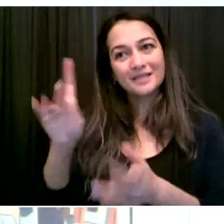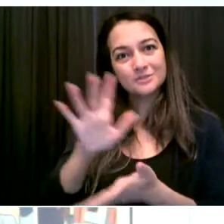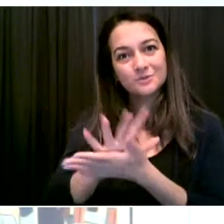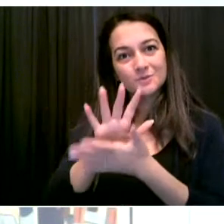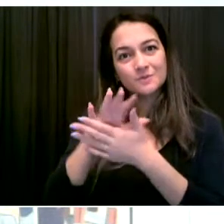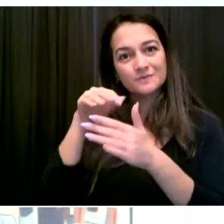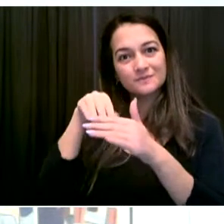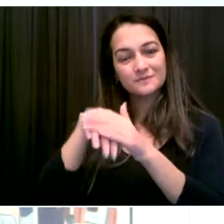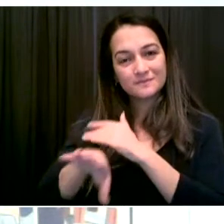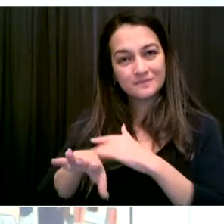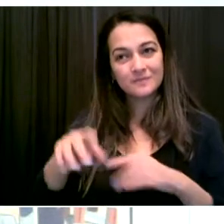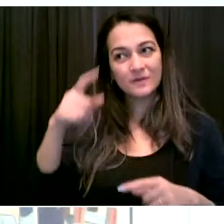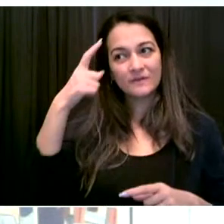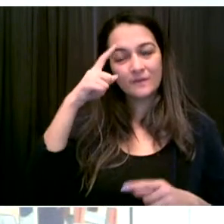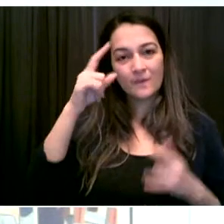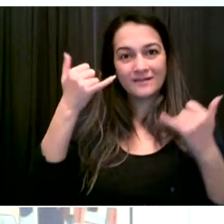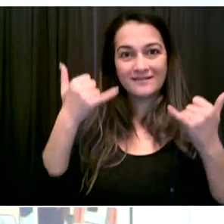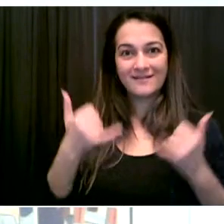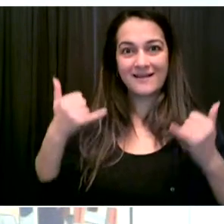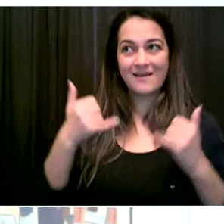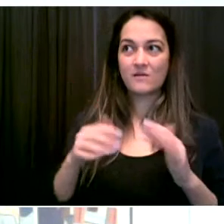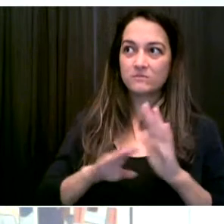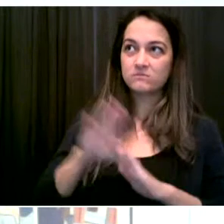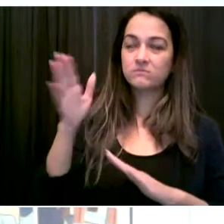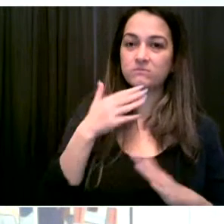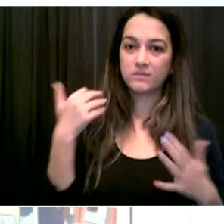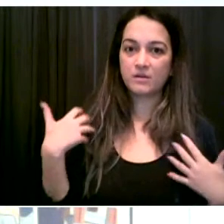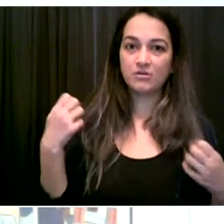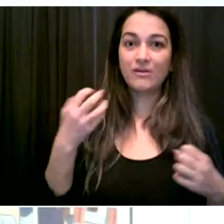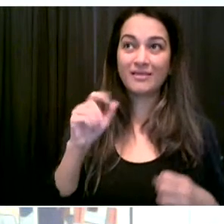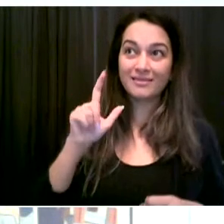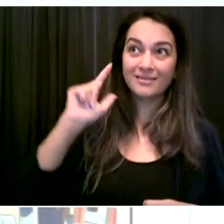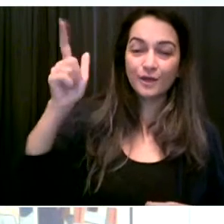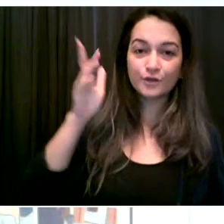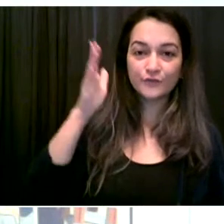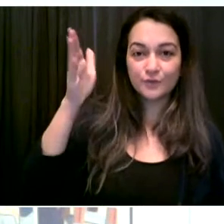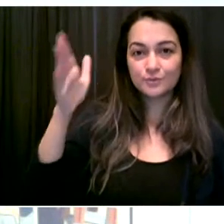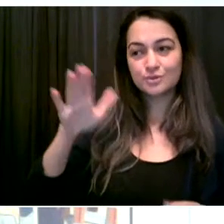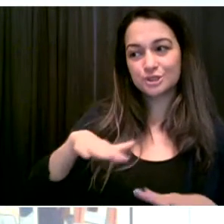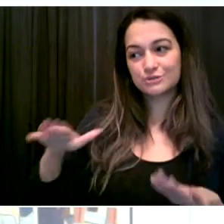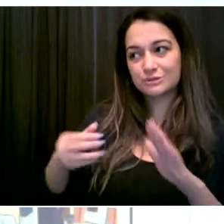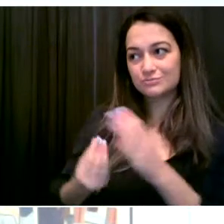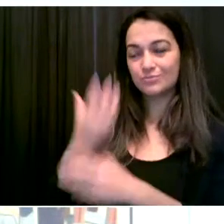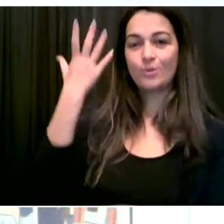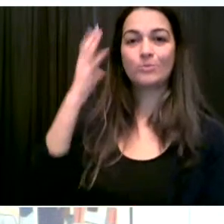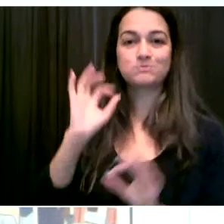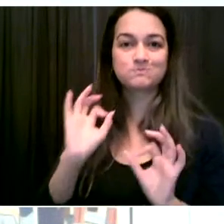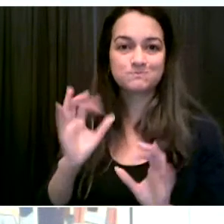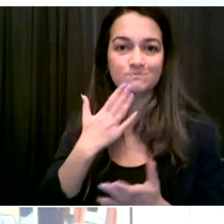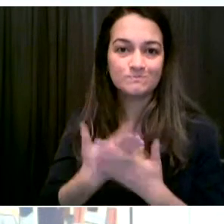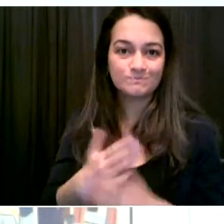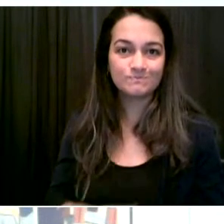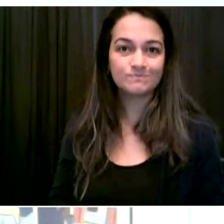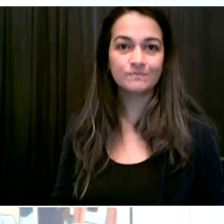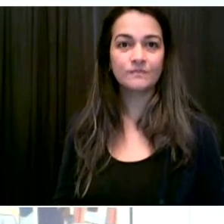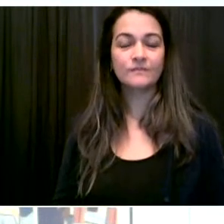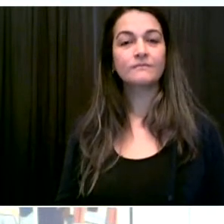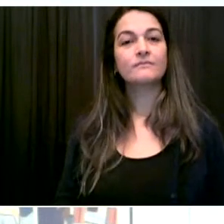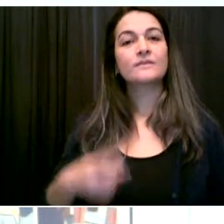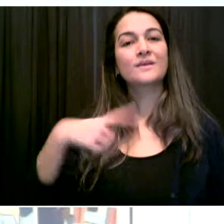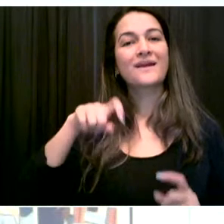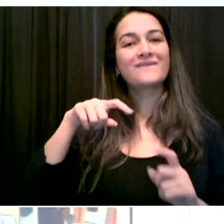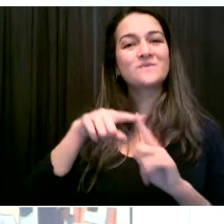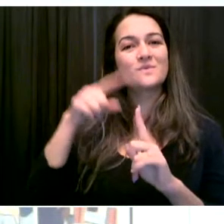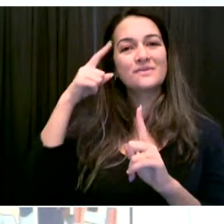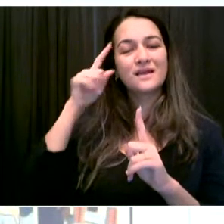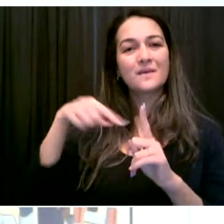Yorkers. That focus on health is completely consistent with our focus on safety in schools as well. And